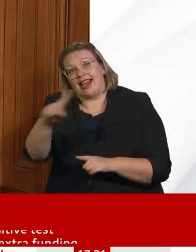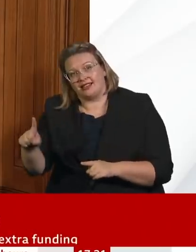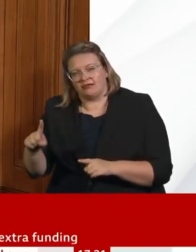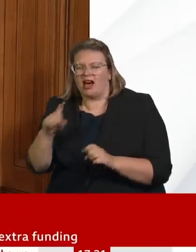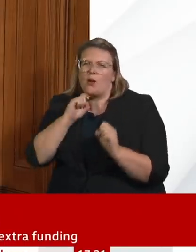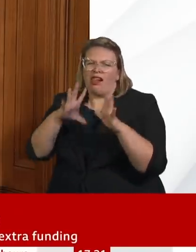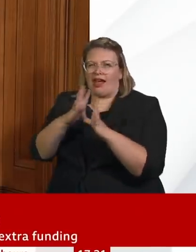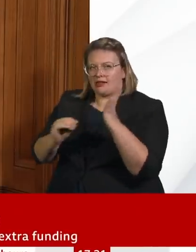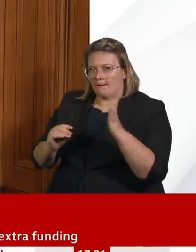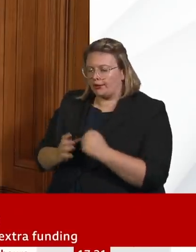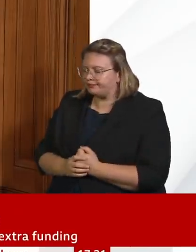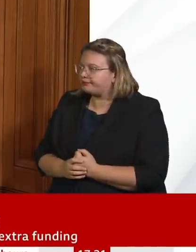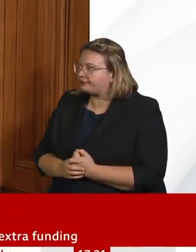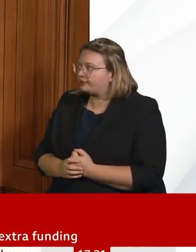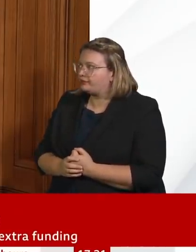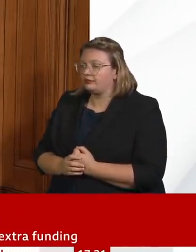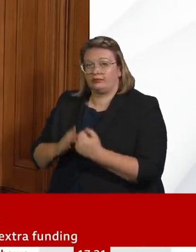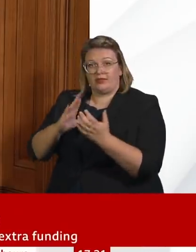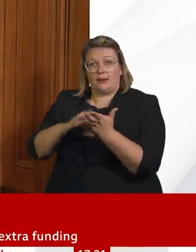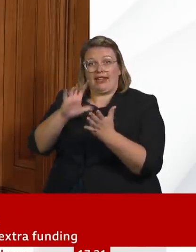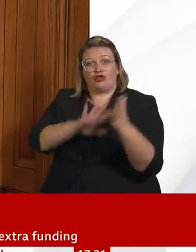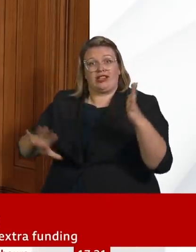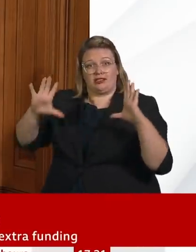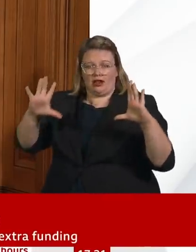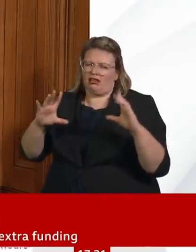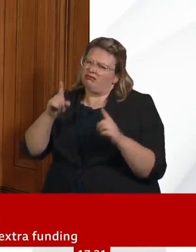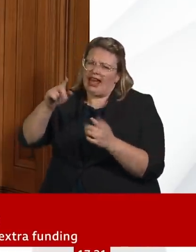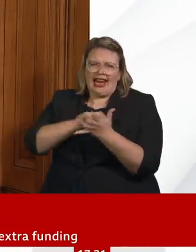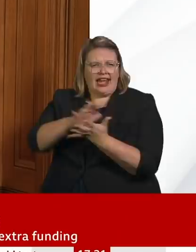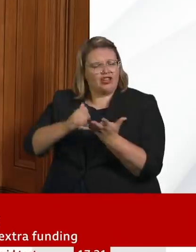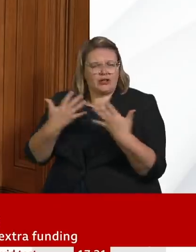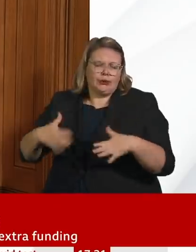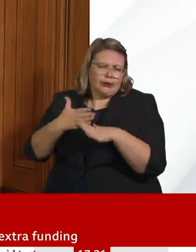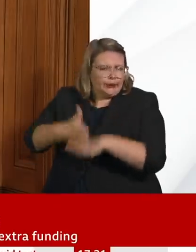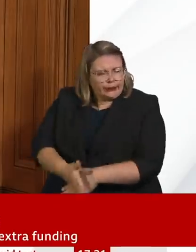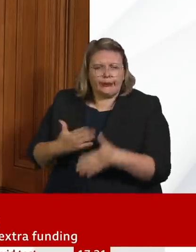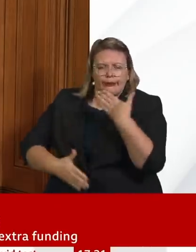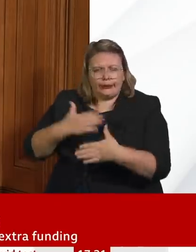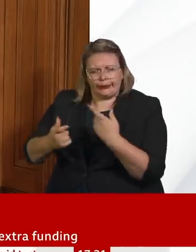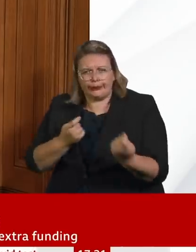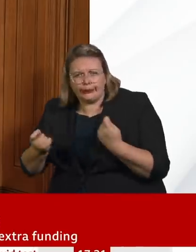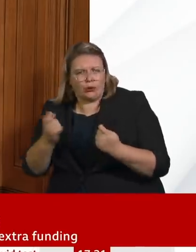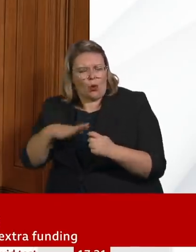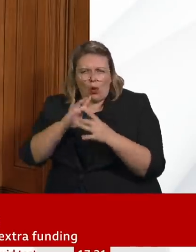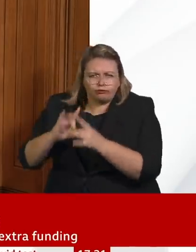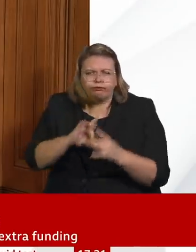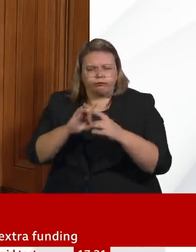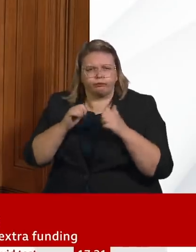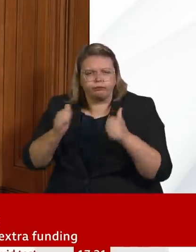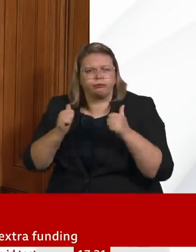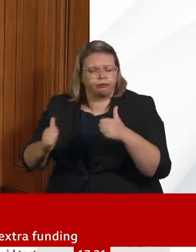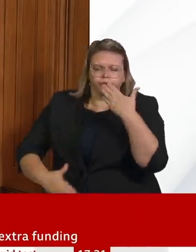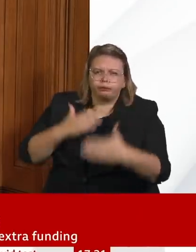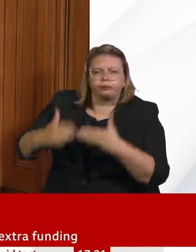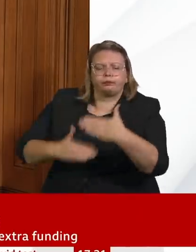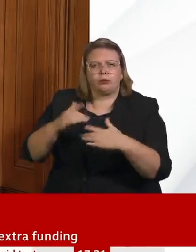my colleagues in the NHS in Greater Manchester are doing a great job at the moment. They are managing, they are working together as a healthcare system to